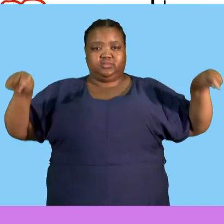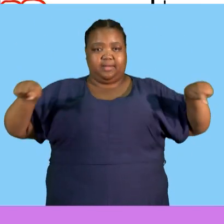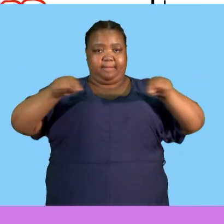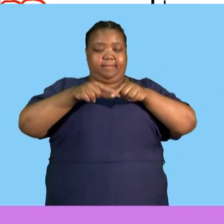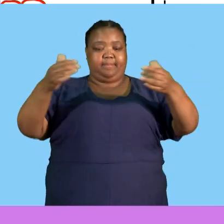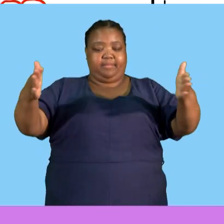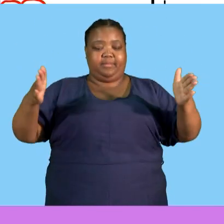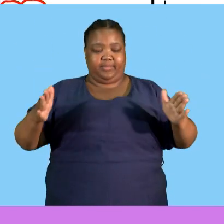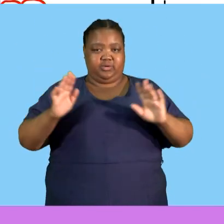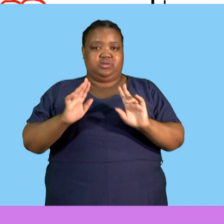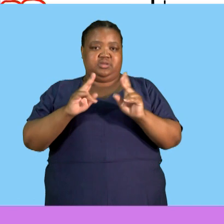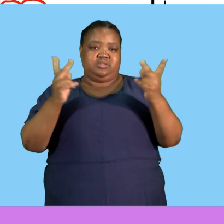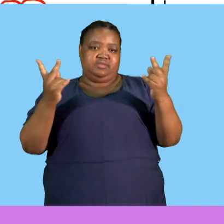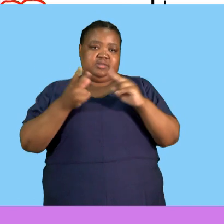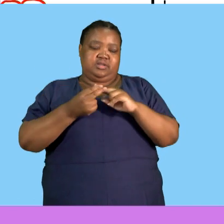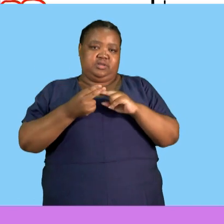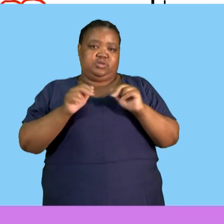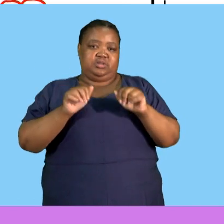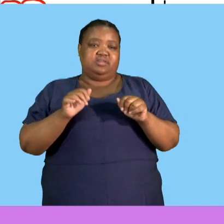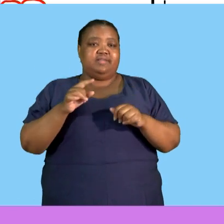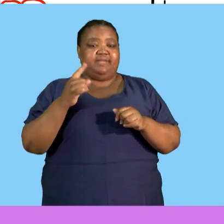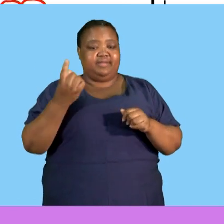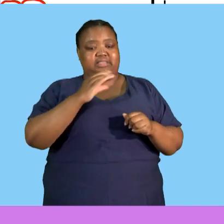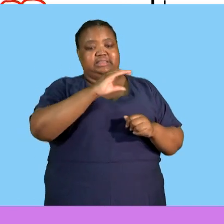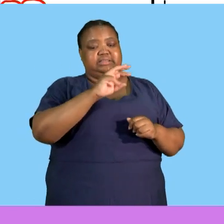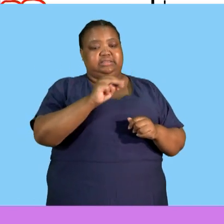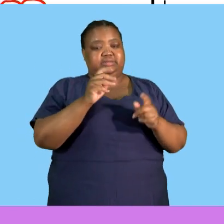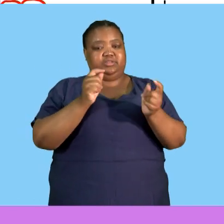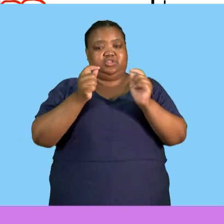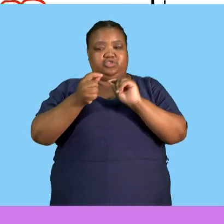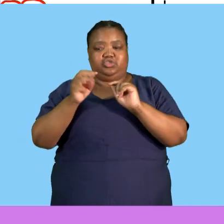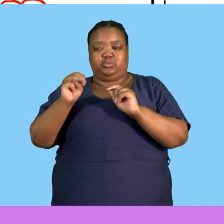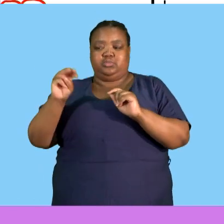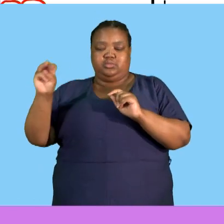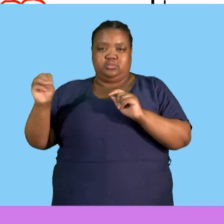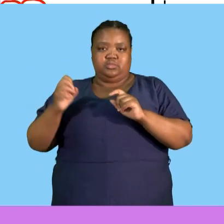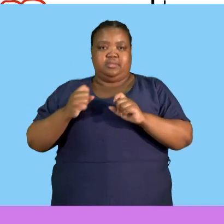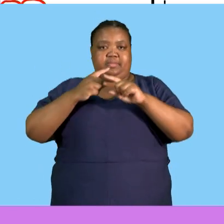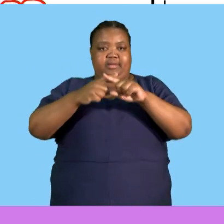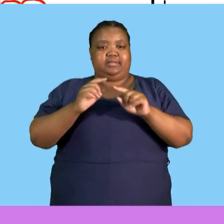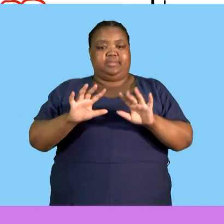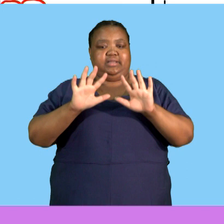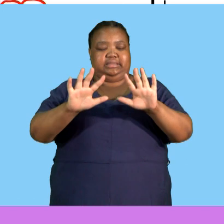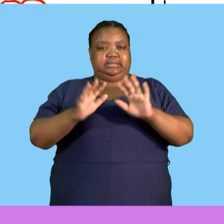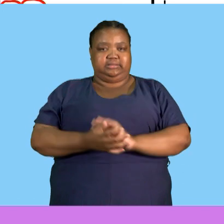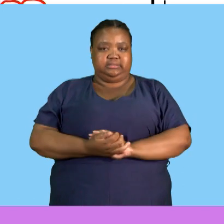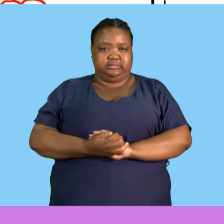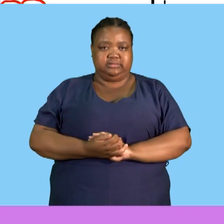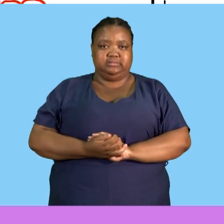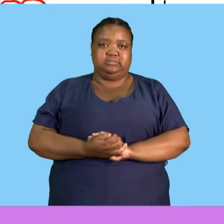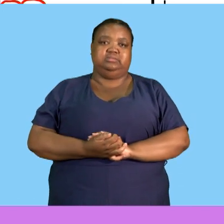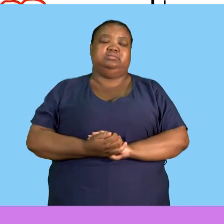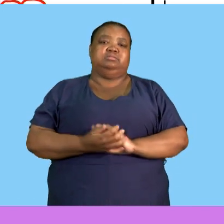see here we're working with millimeters, here we work with centimeters. So the first thing is I converted my centimeters into millimeters